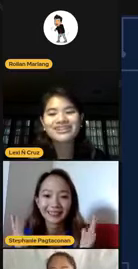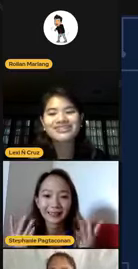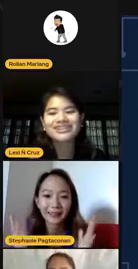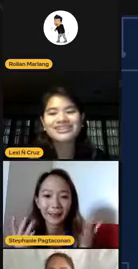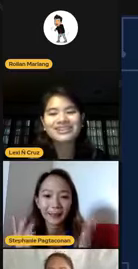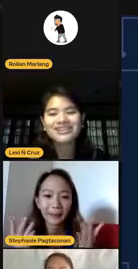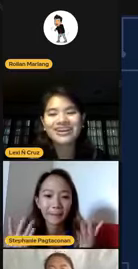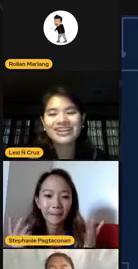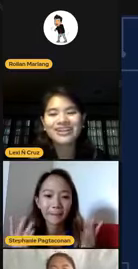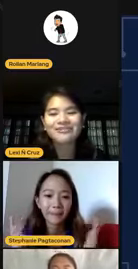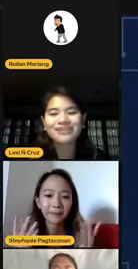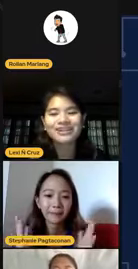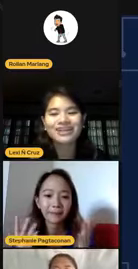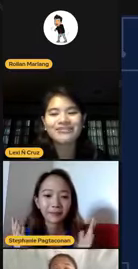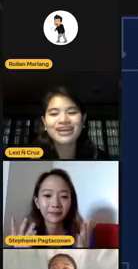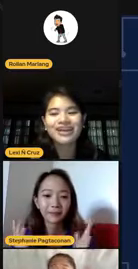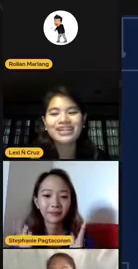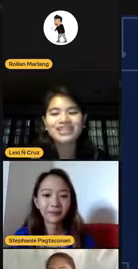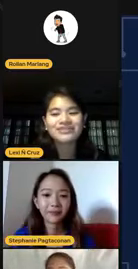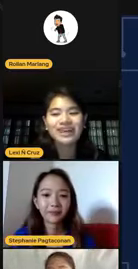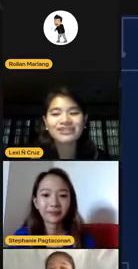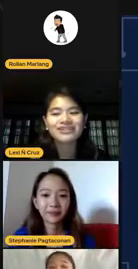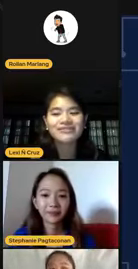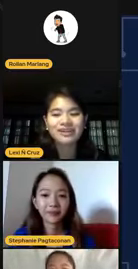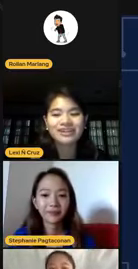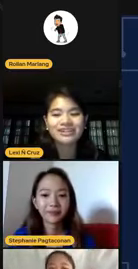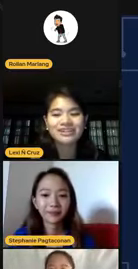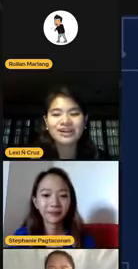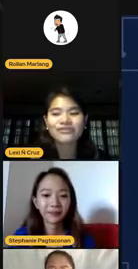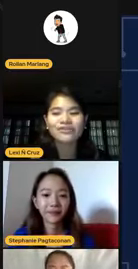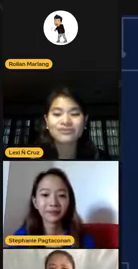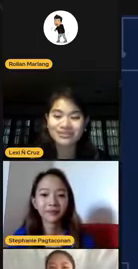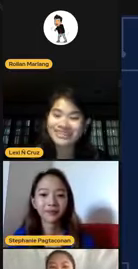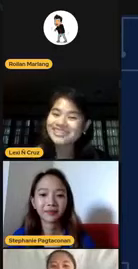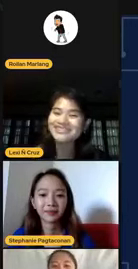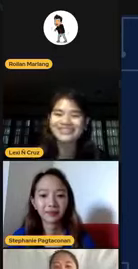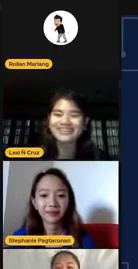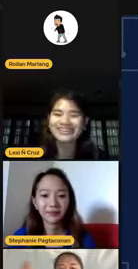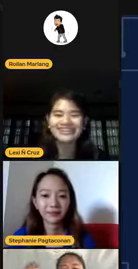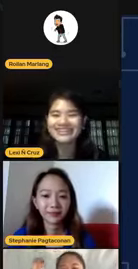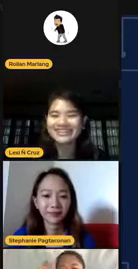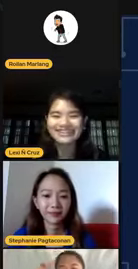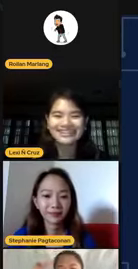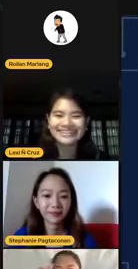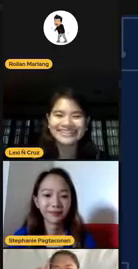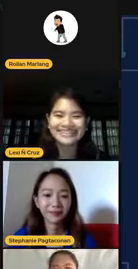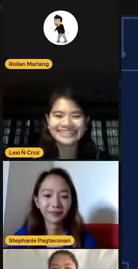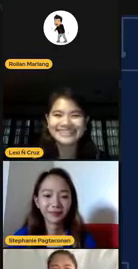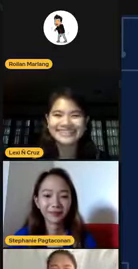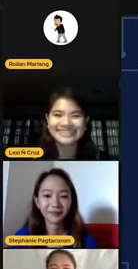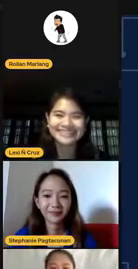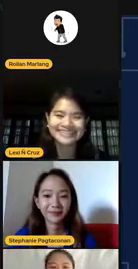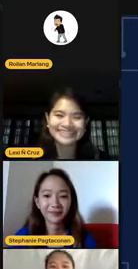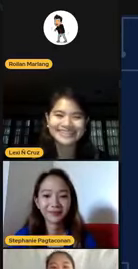Before we conclude, Sir Roiland will give his final remarks of this webinar.